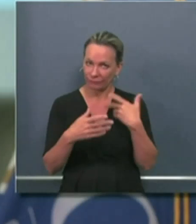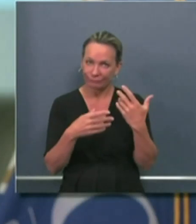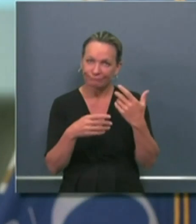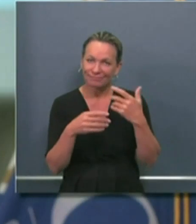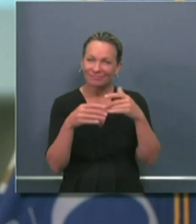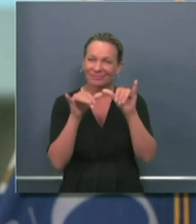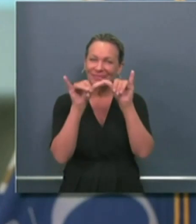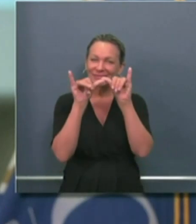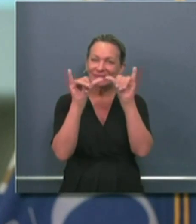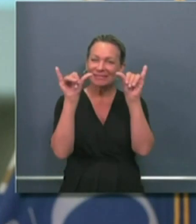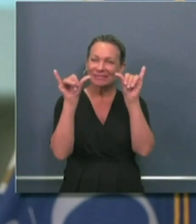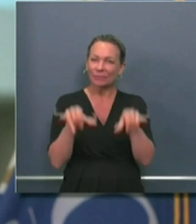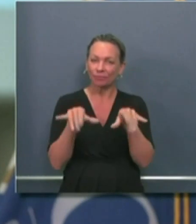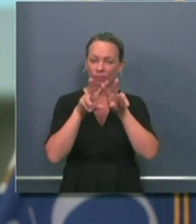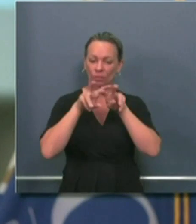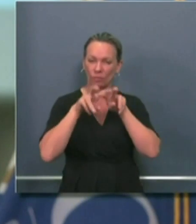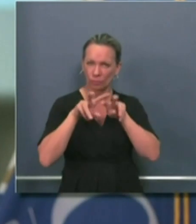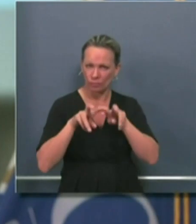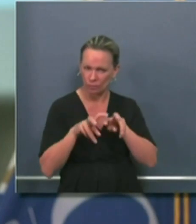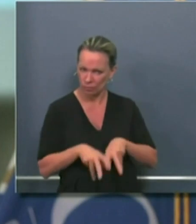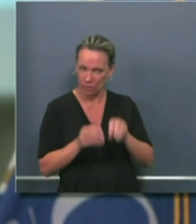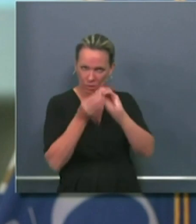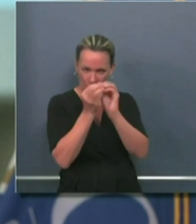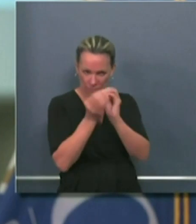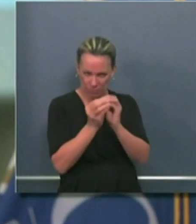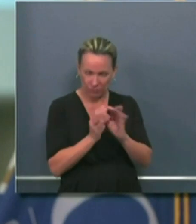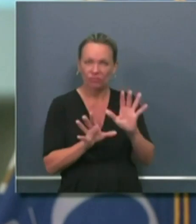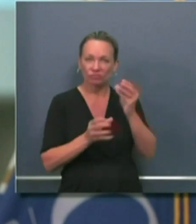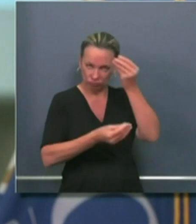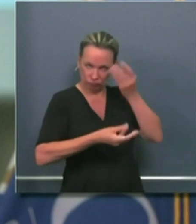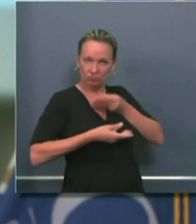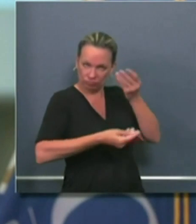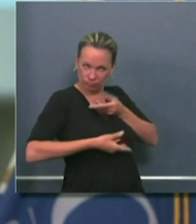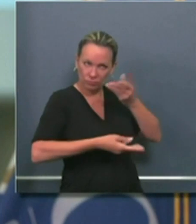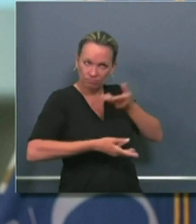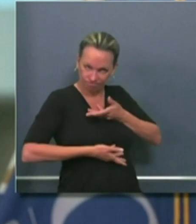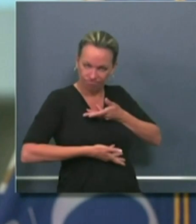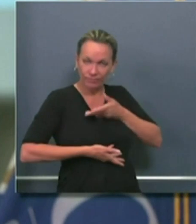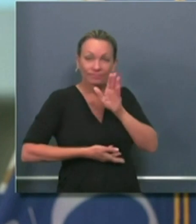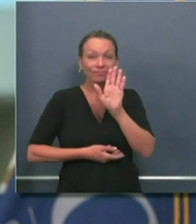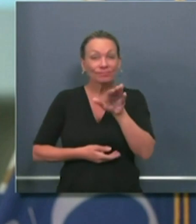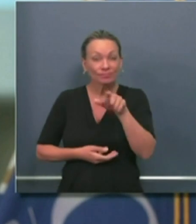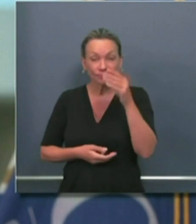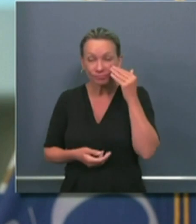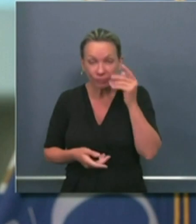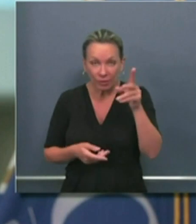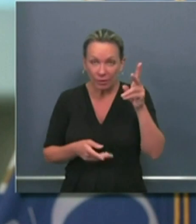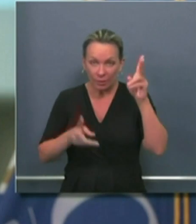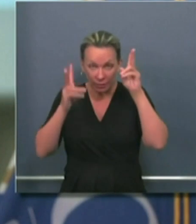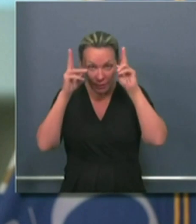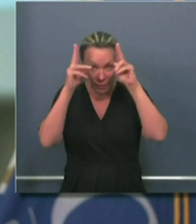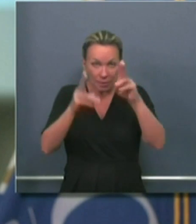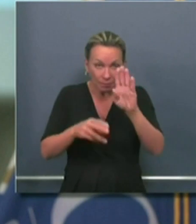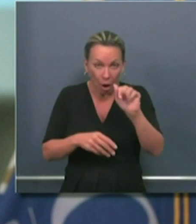California Governor Gavin Newsom said that barbershops and their salons may open with modifications in parts of the